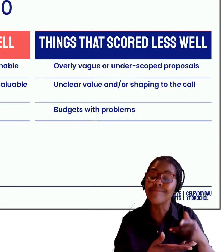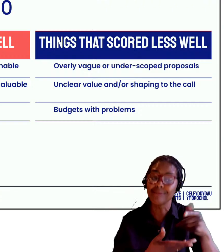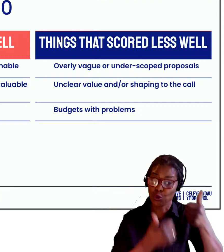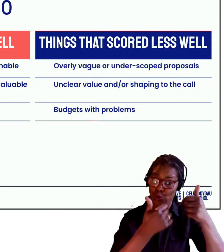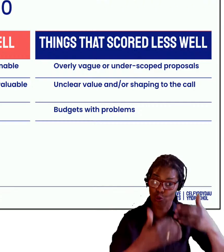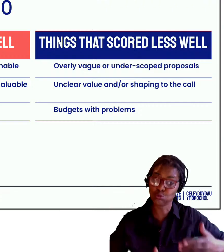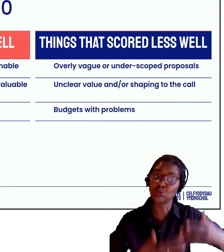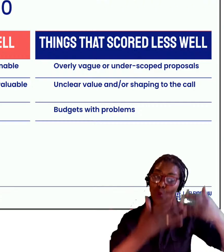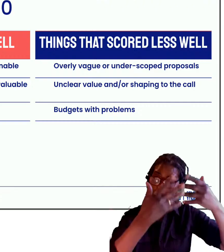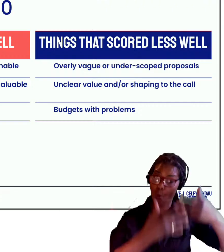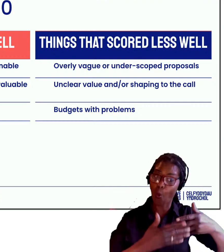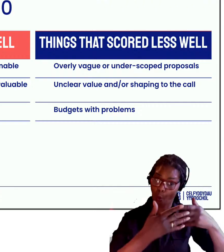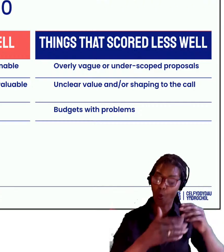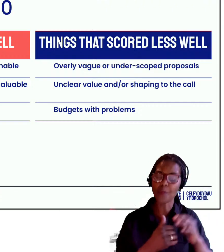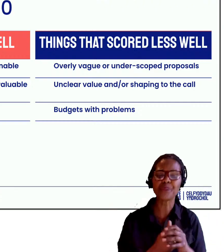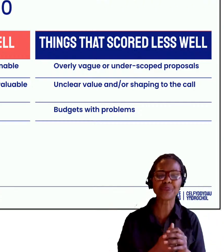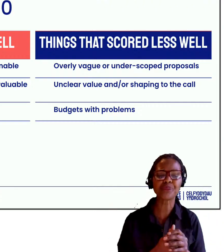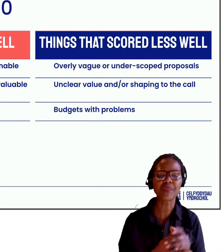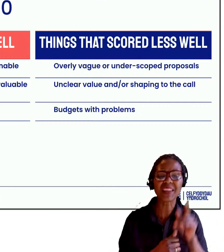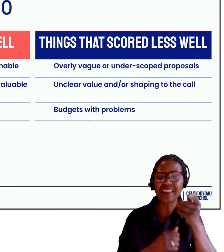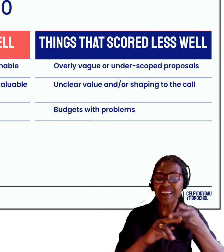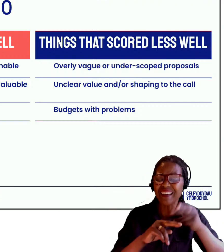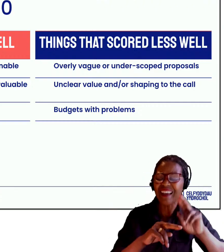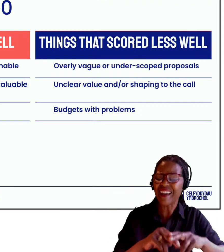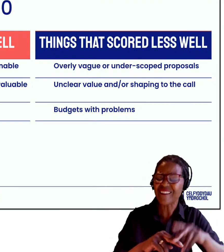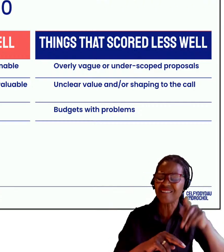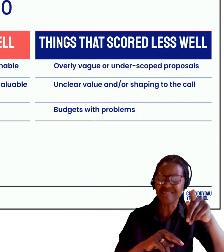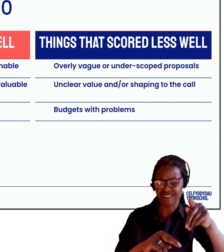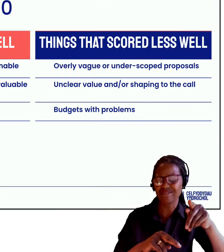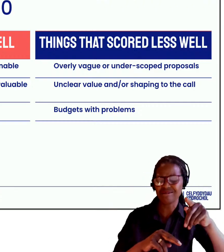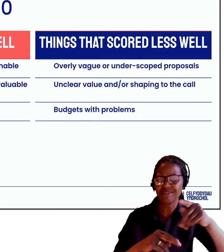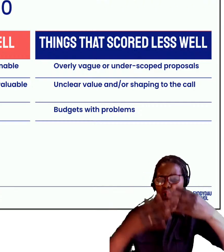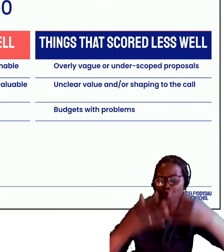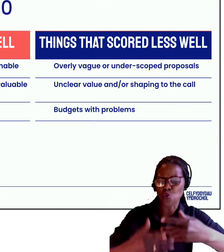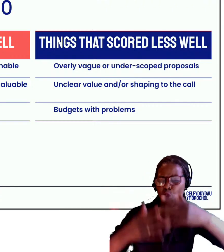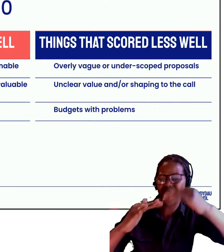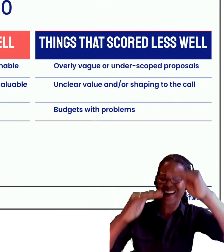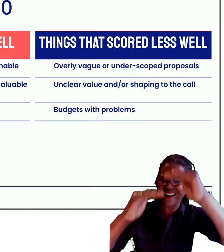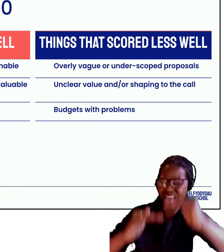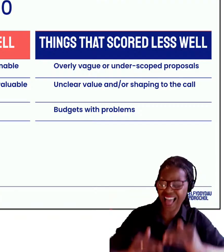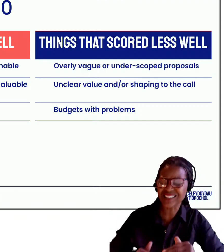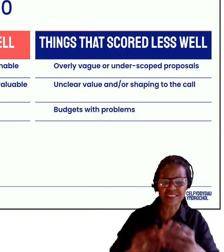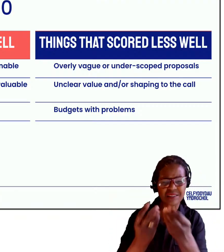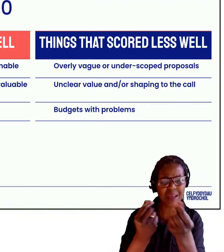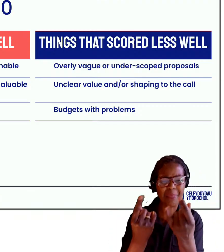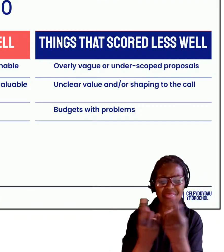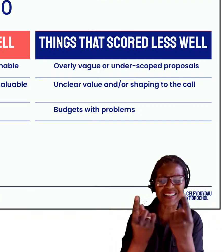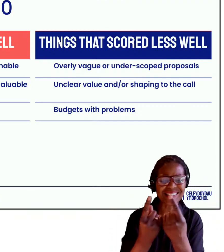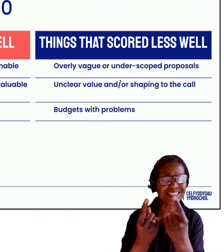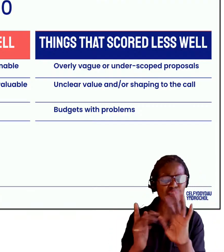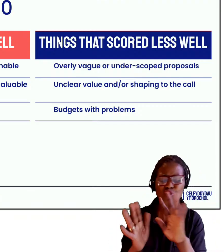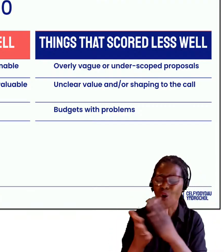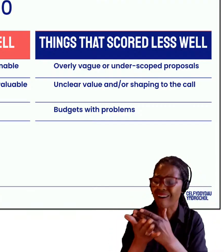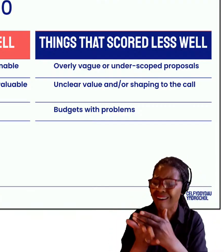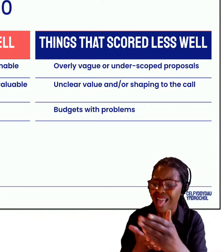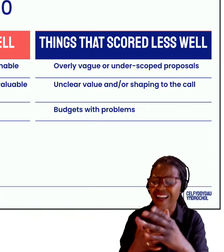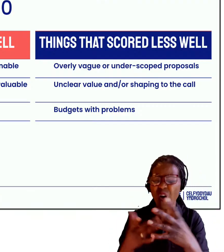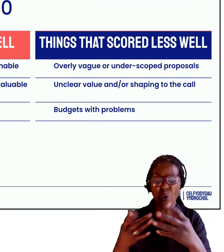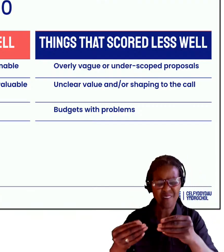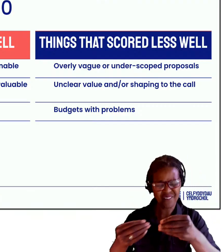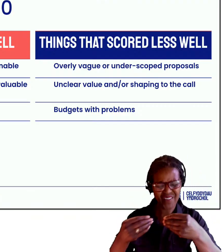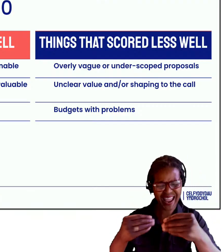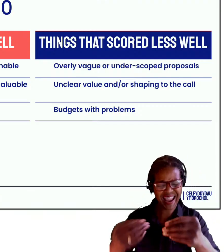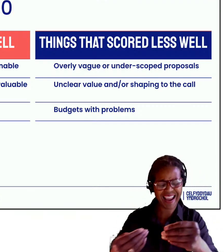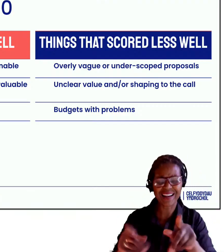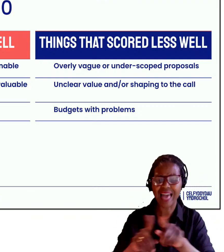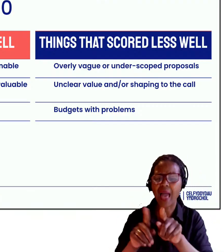And then things that scored less well had unclear or sort of vague shaping to the call. So they had no clear sense of